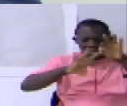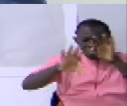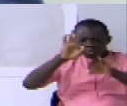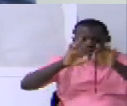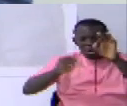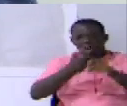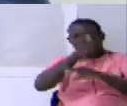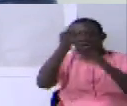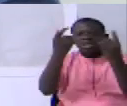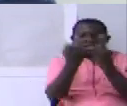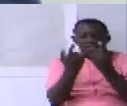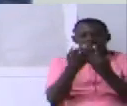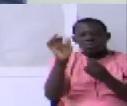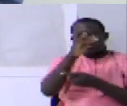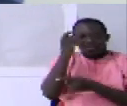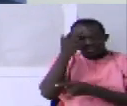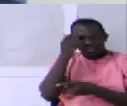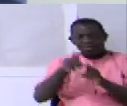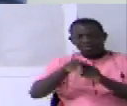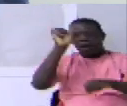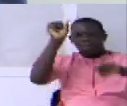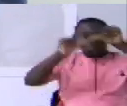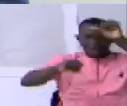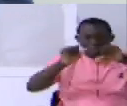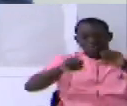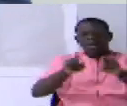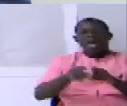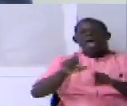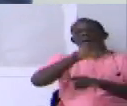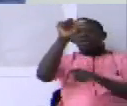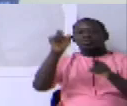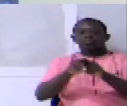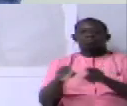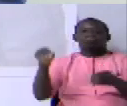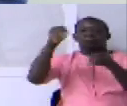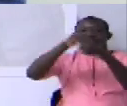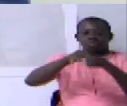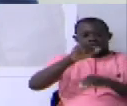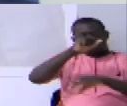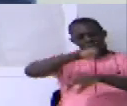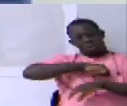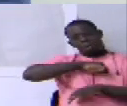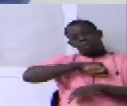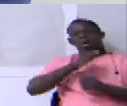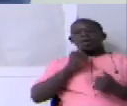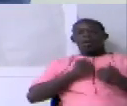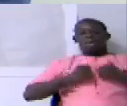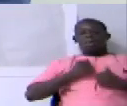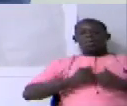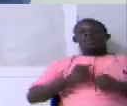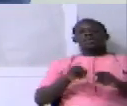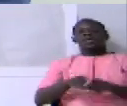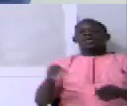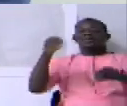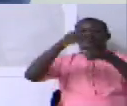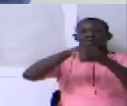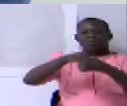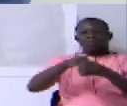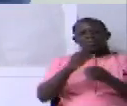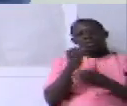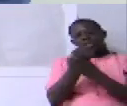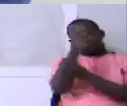parts that they think is bad, and they put their own milk on the chere? Fenye lona nyina